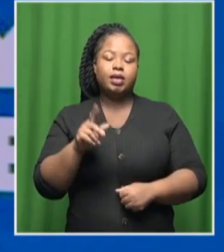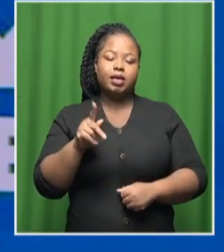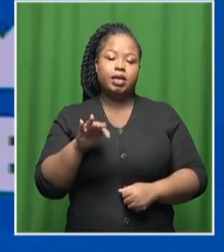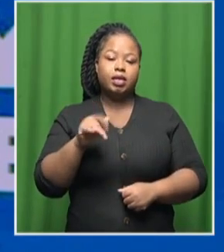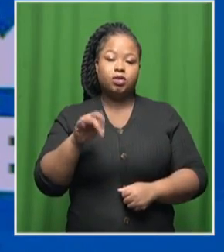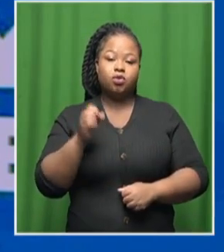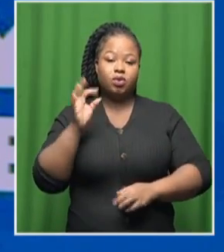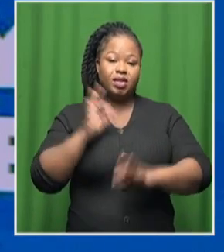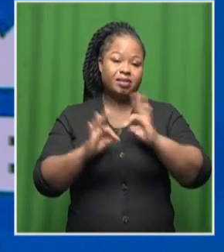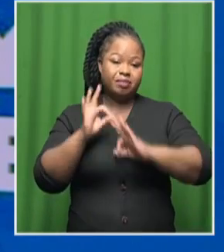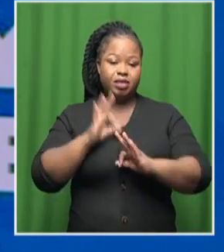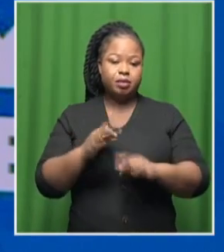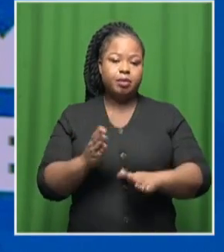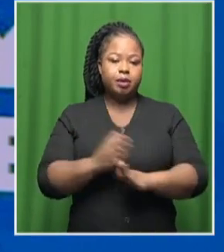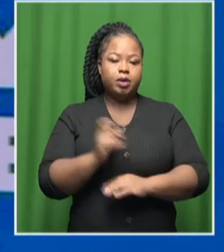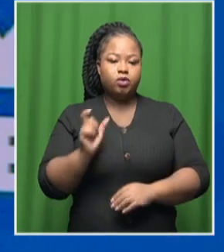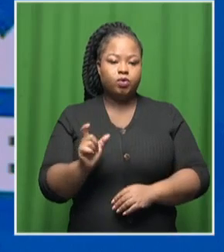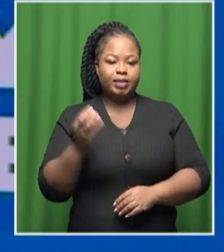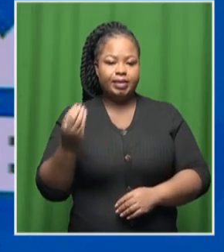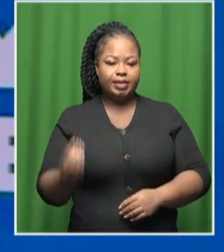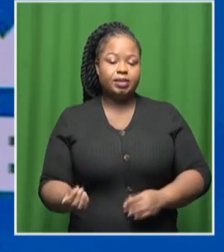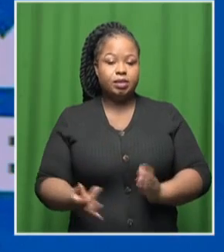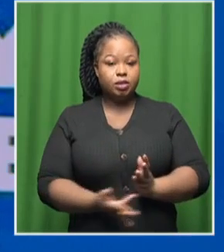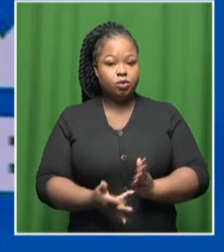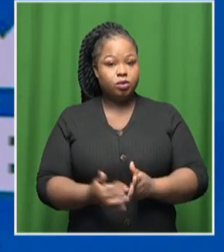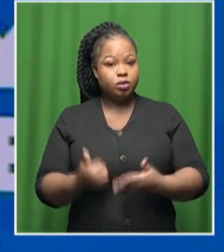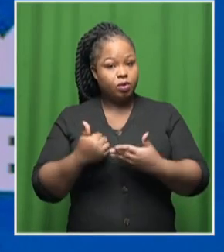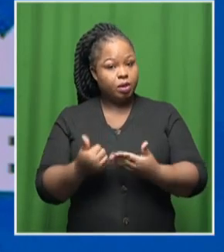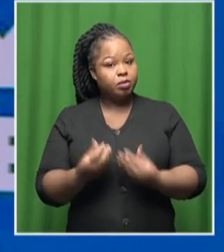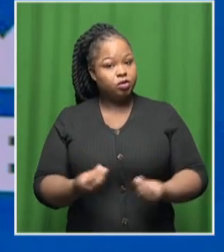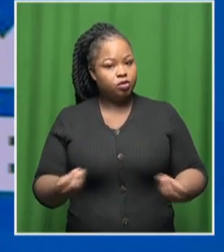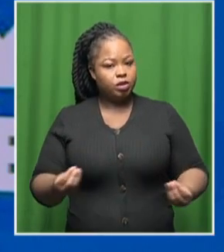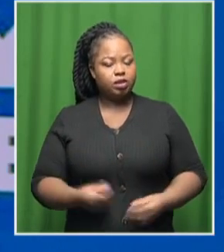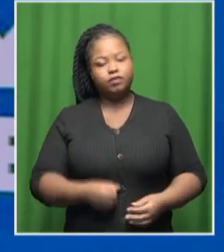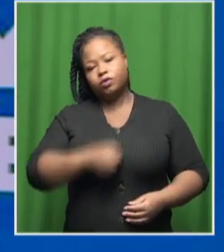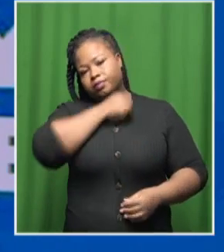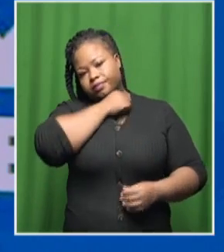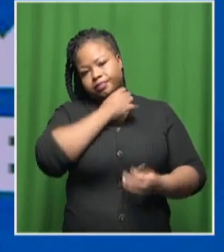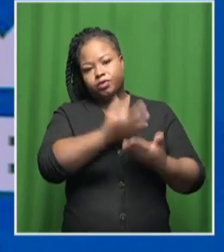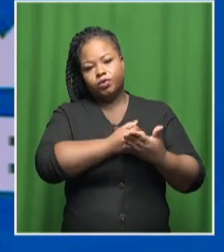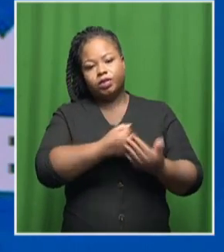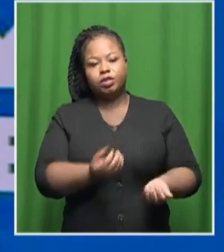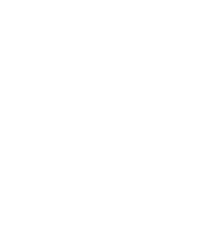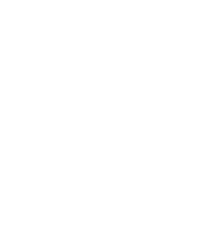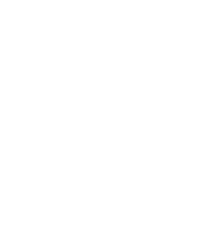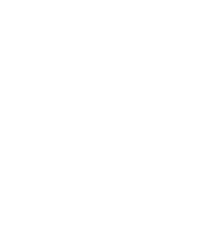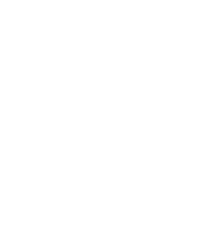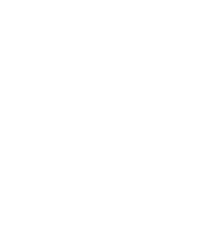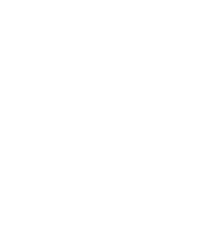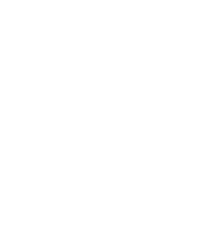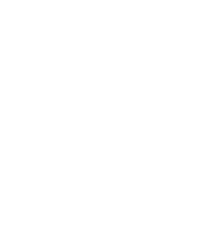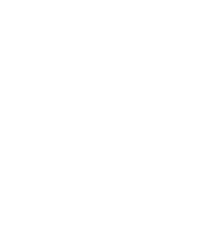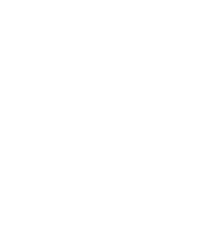about PasswordKid. It's a technology which helps children from being abducted during school collection times.